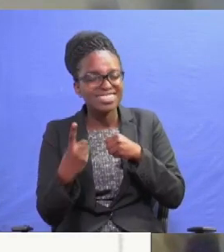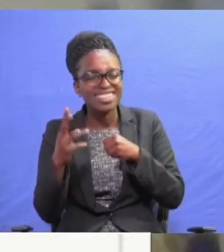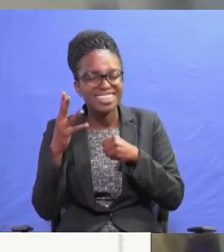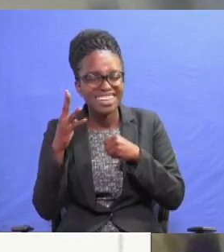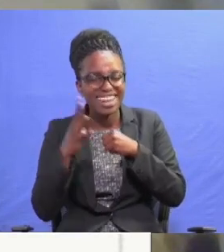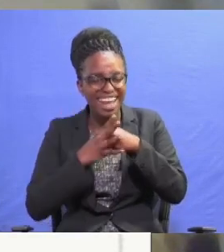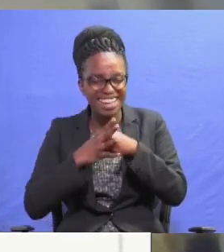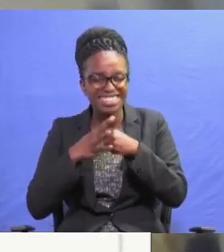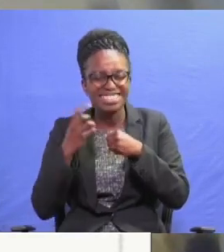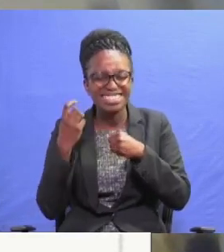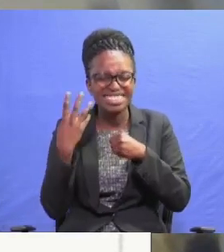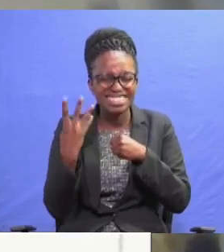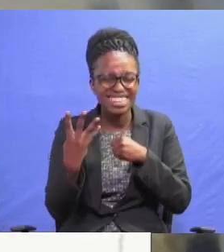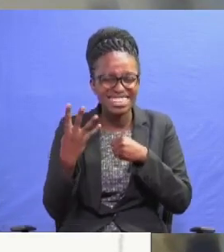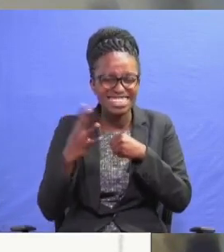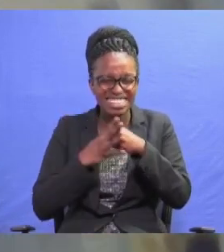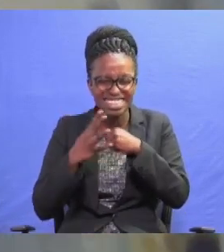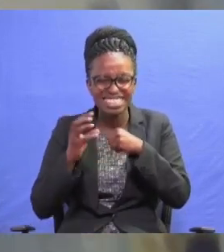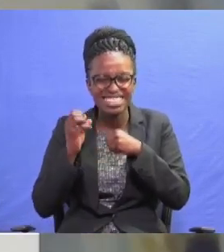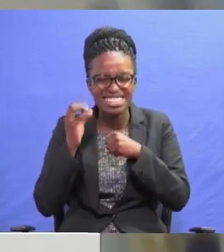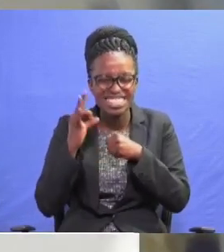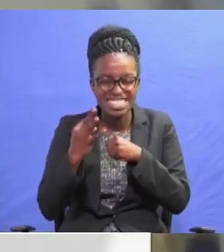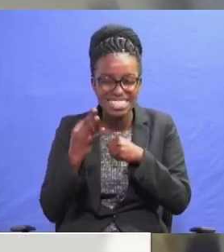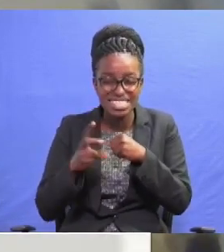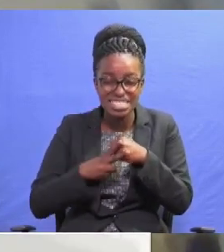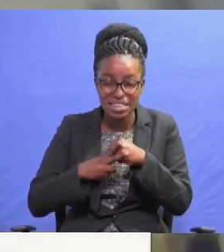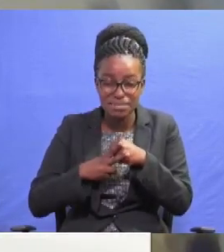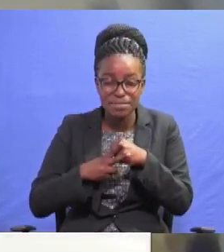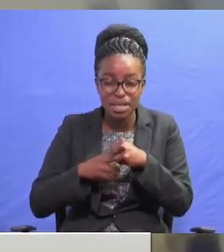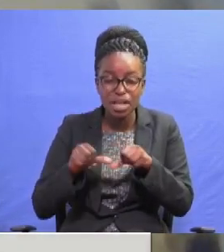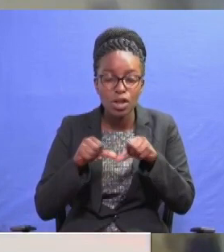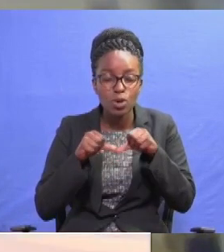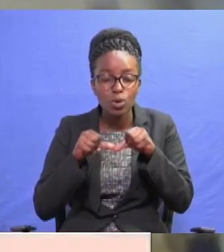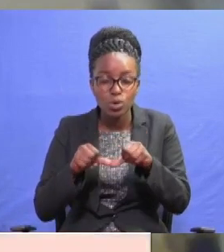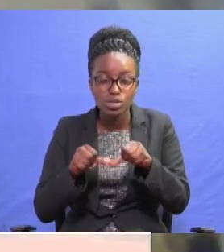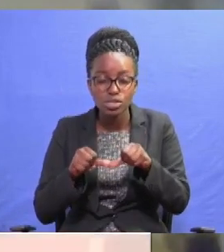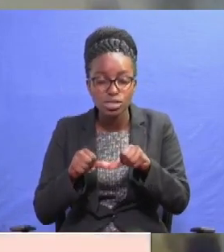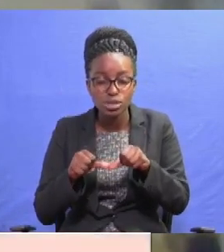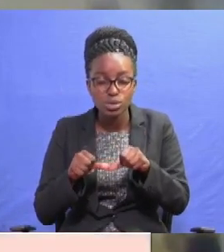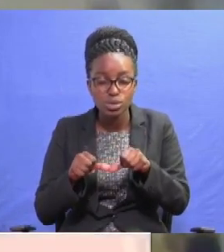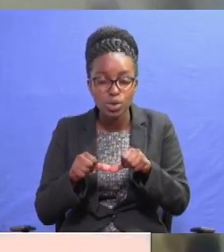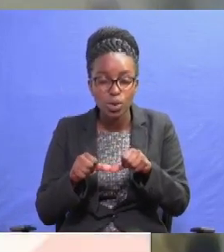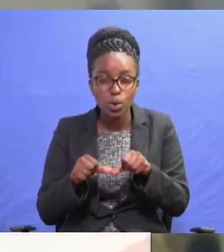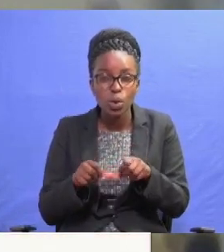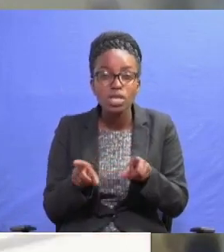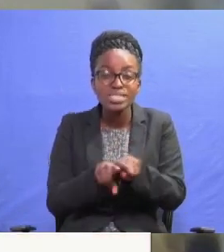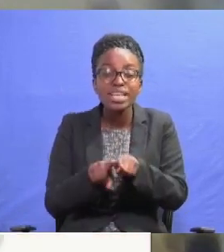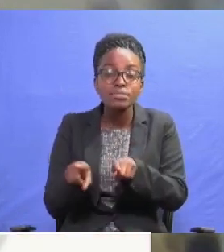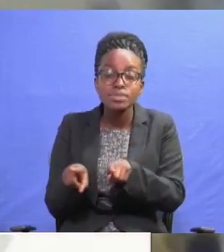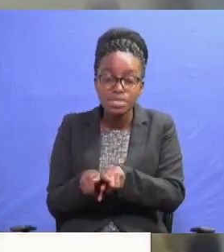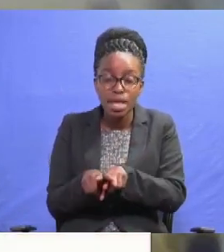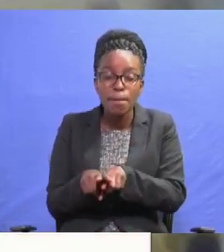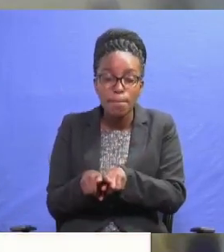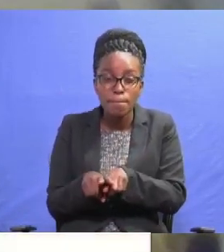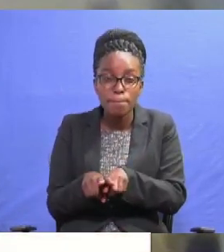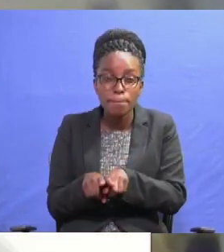1998, 1997 period, when we had the El Nino. We had similar incidences, although they were not well